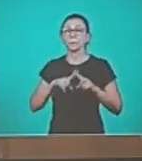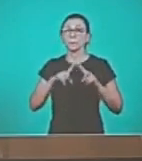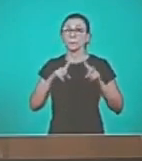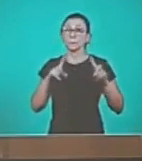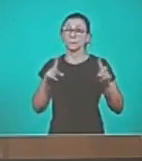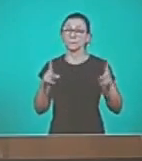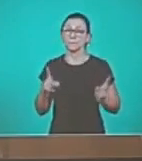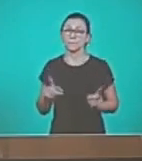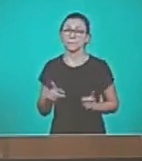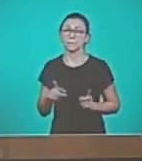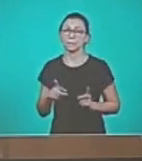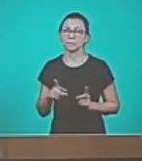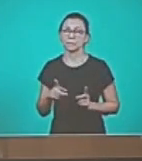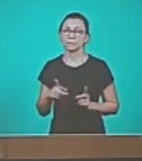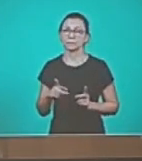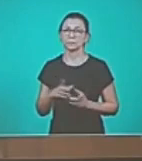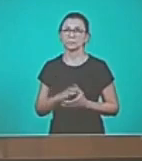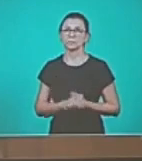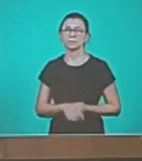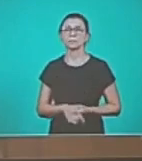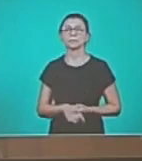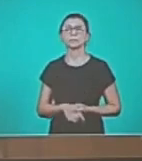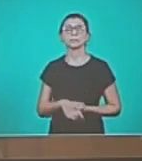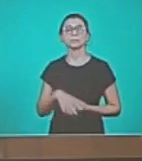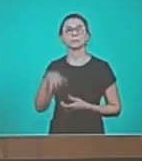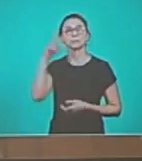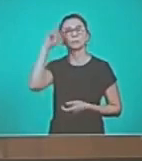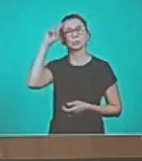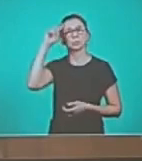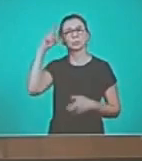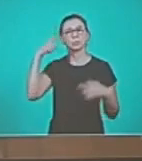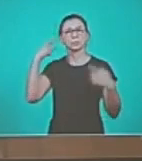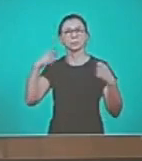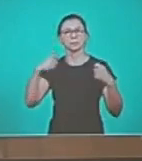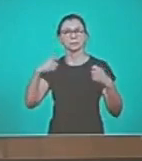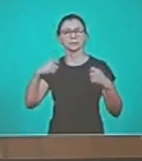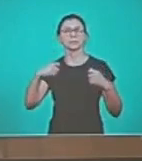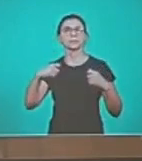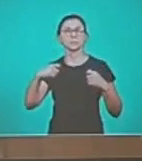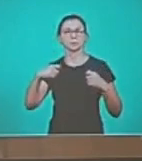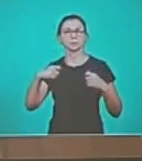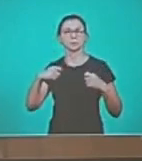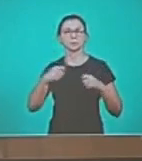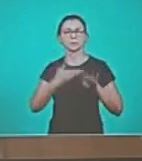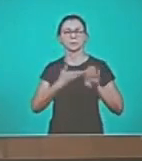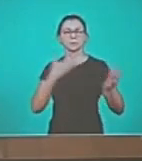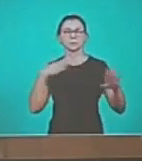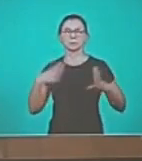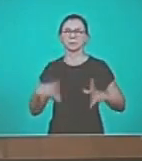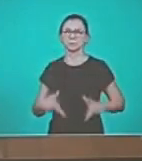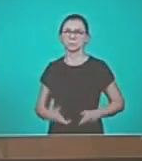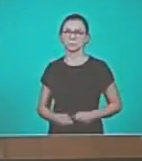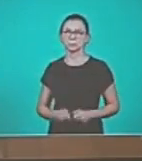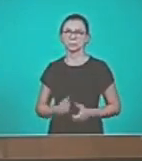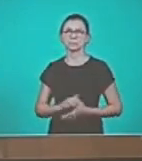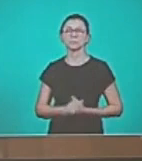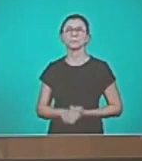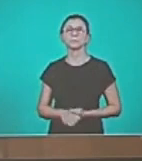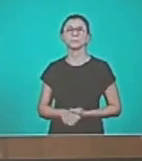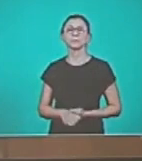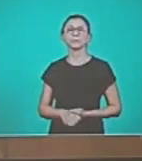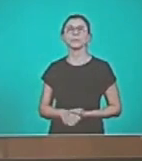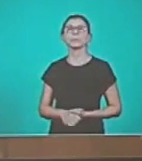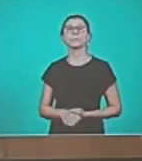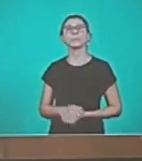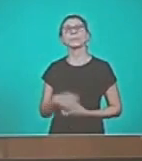that every day, and even including the day for the Lord, get ready, because we're going to